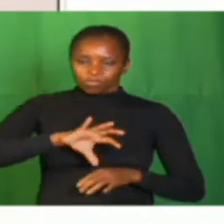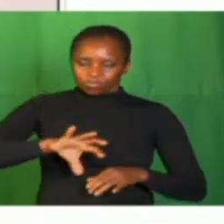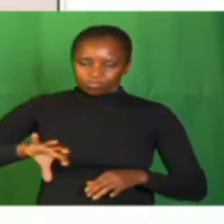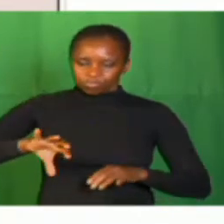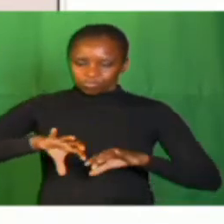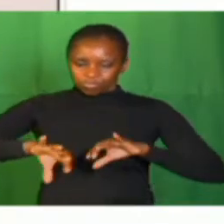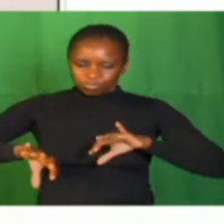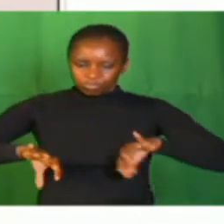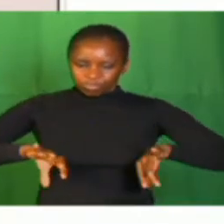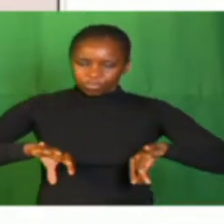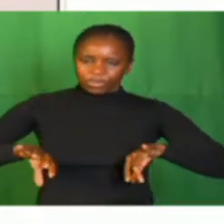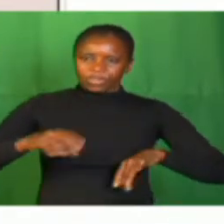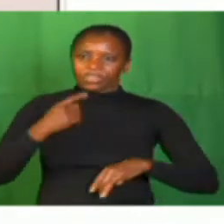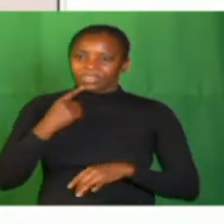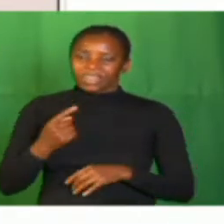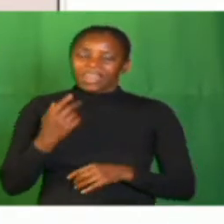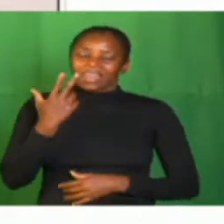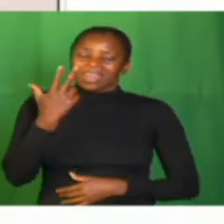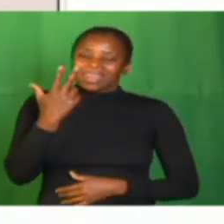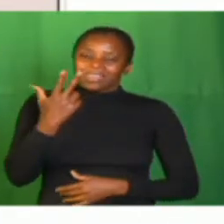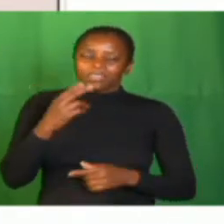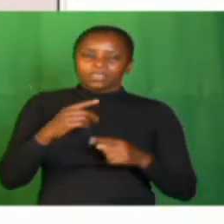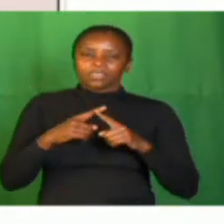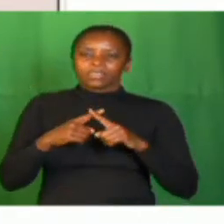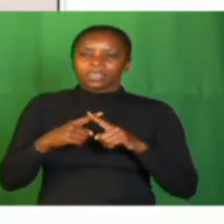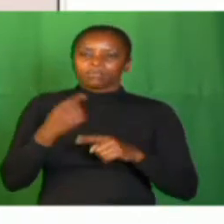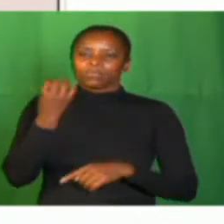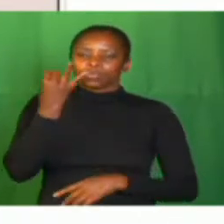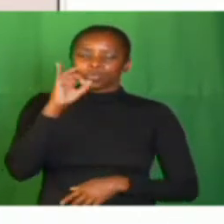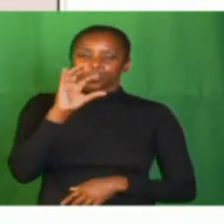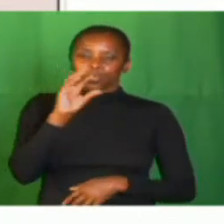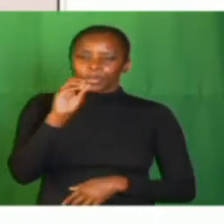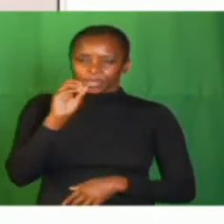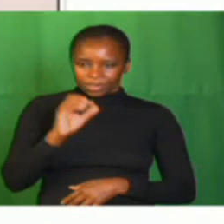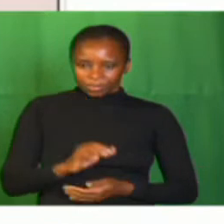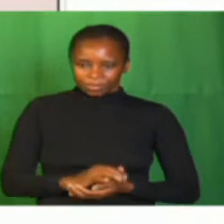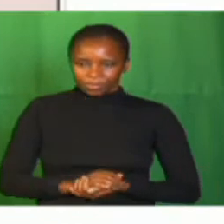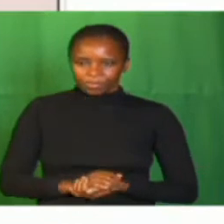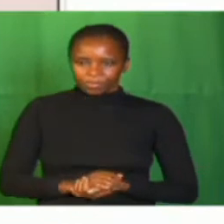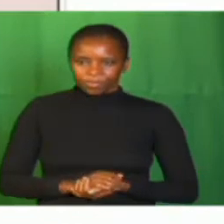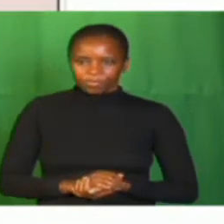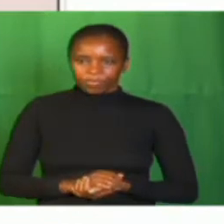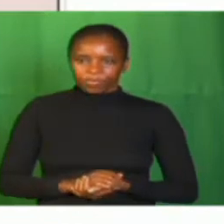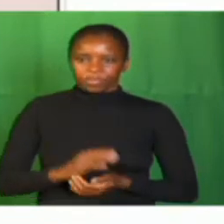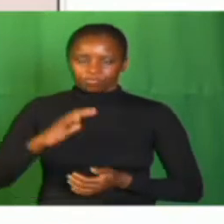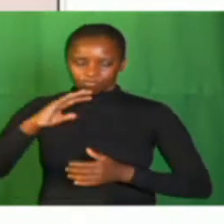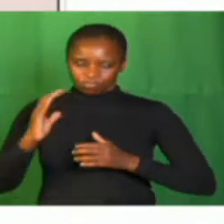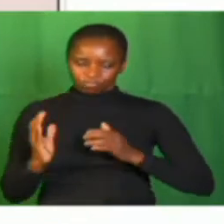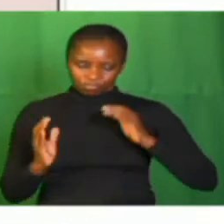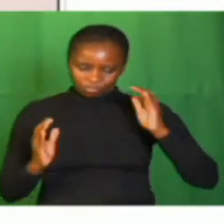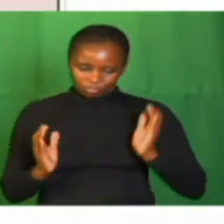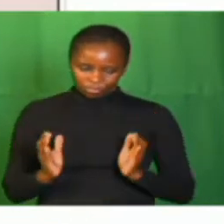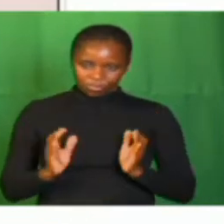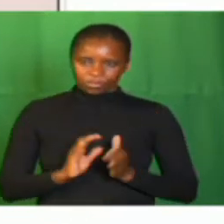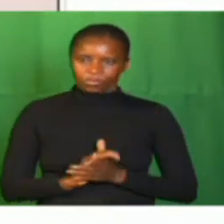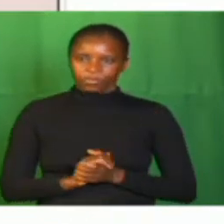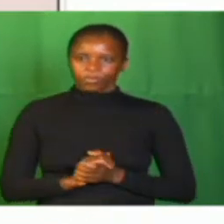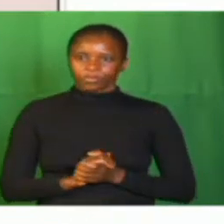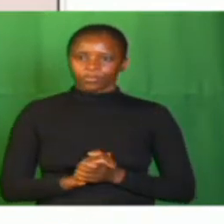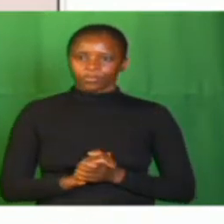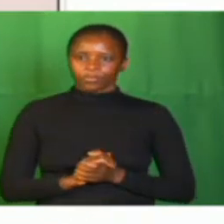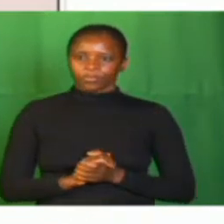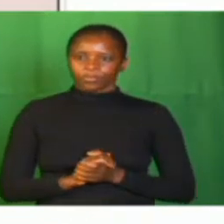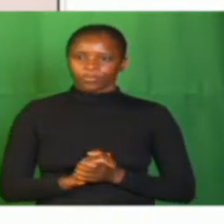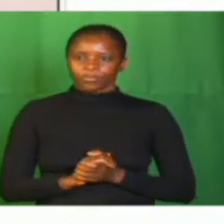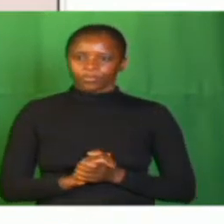by saying 8 times 20, and we put that into brackets, and we then come back and